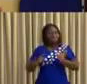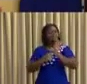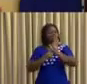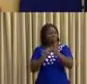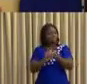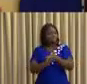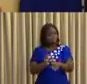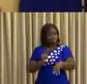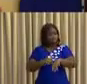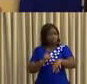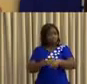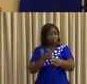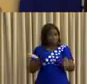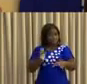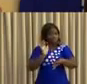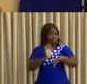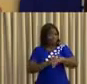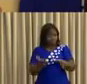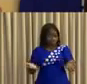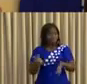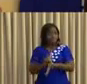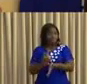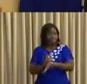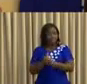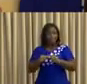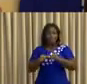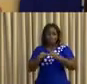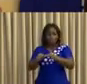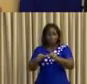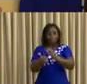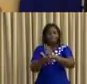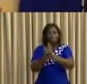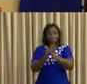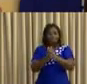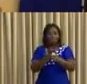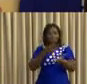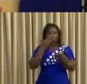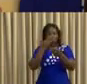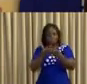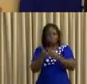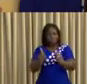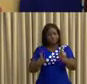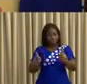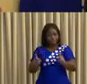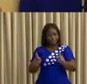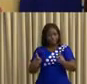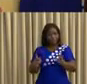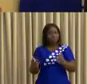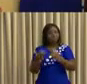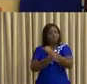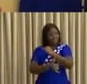a pandemic, we in Ghana continue to be a beacon of democracy on the